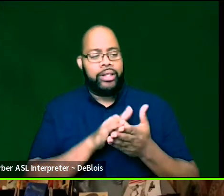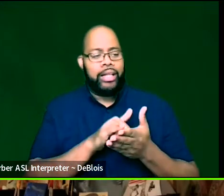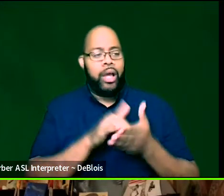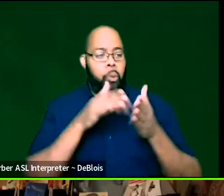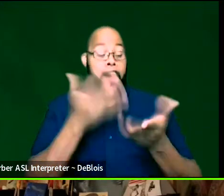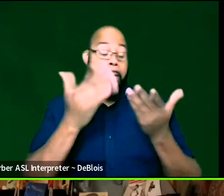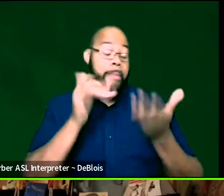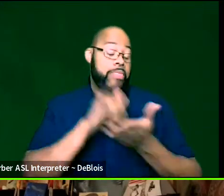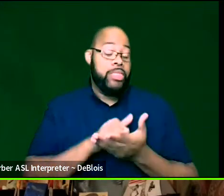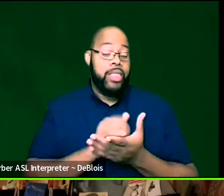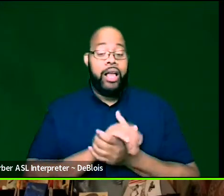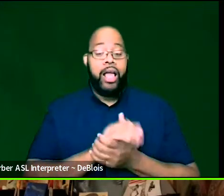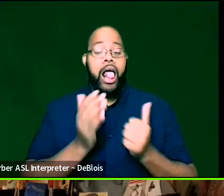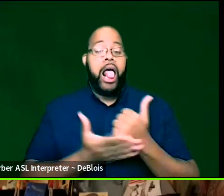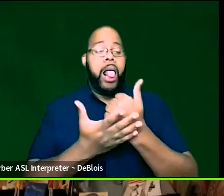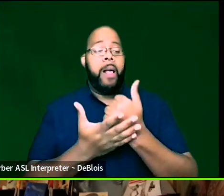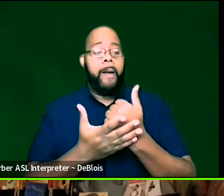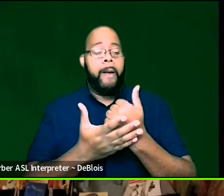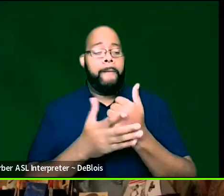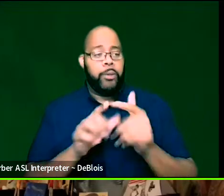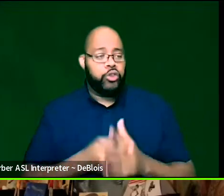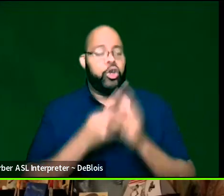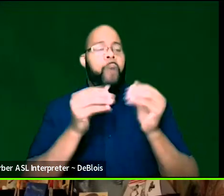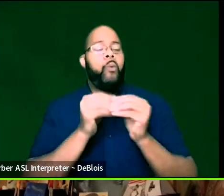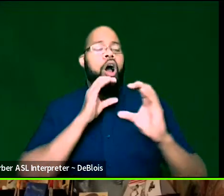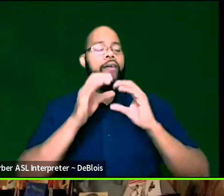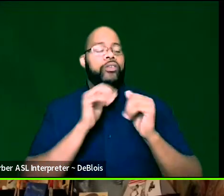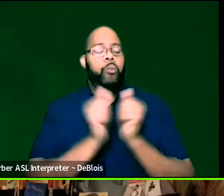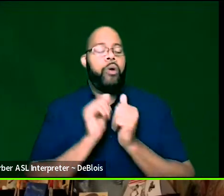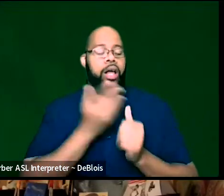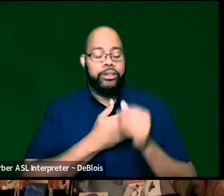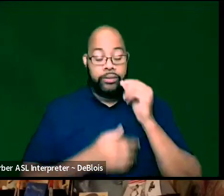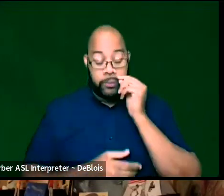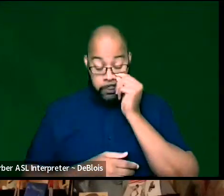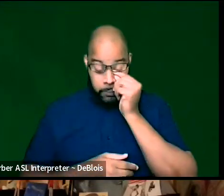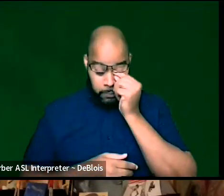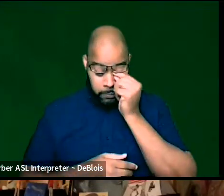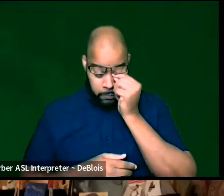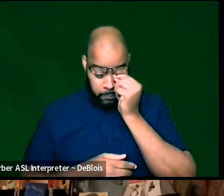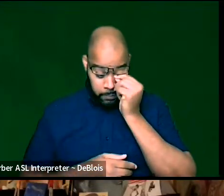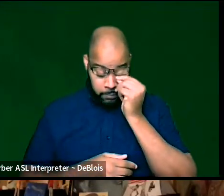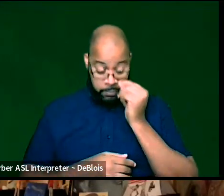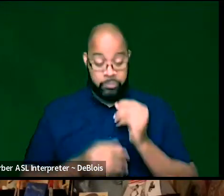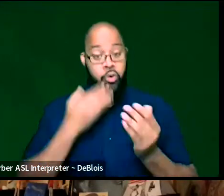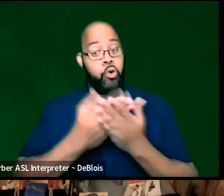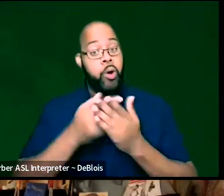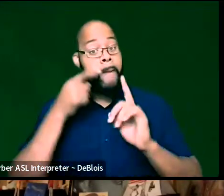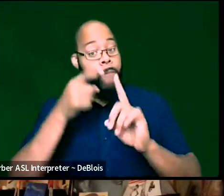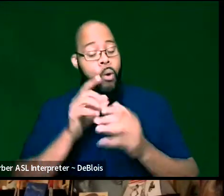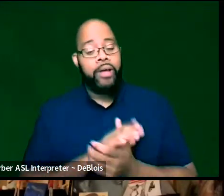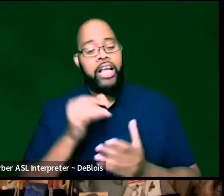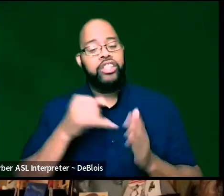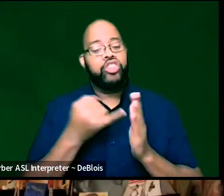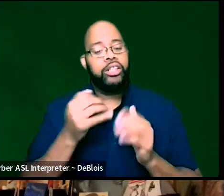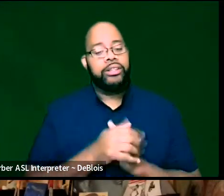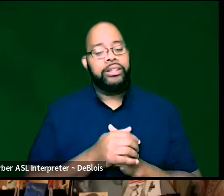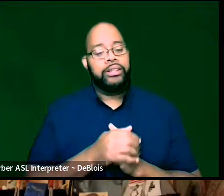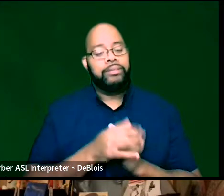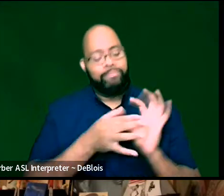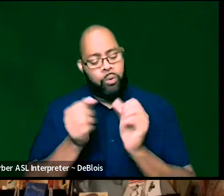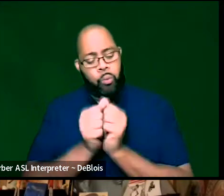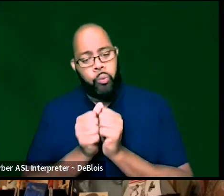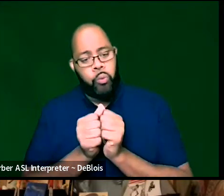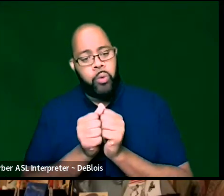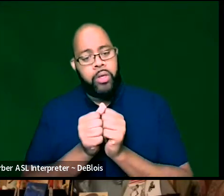maybe that might help spur some more conversation with us. Yeah. Excellent point. And just to piggyback on what